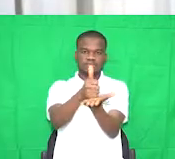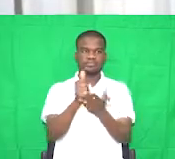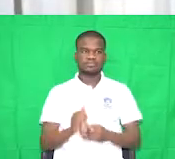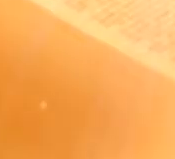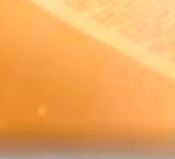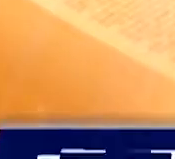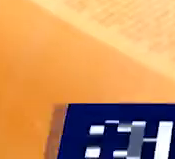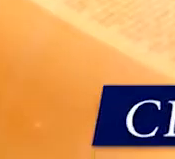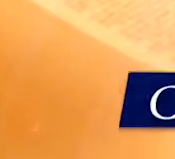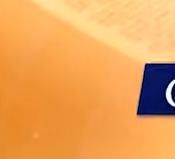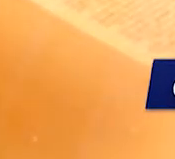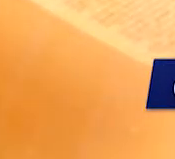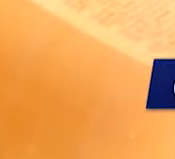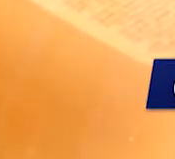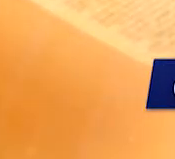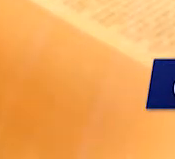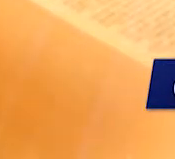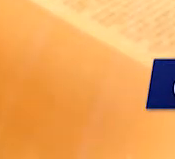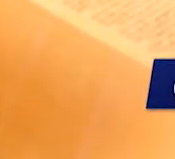Amen.